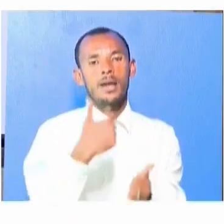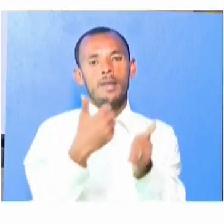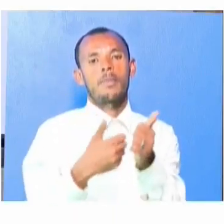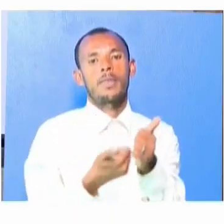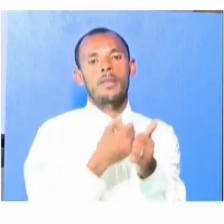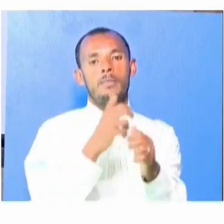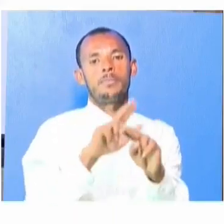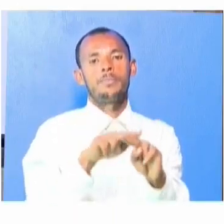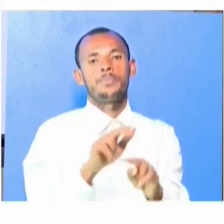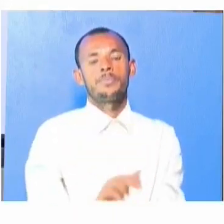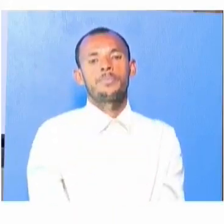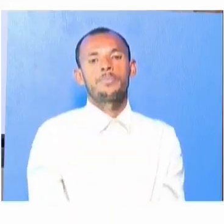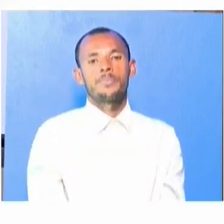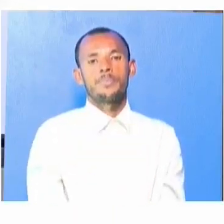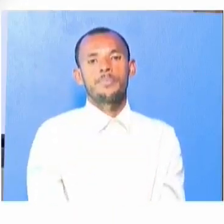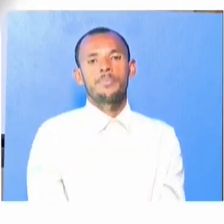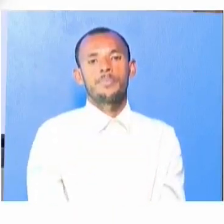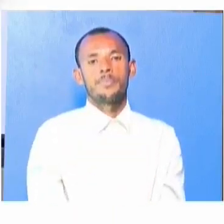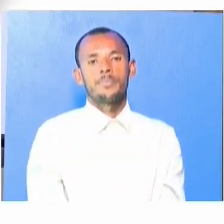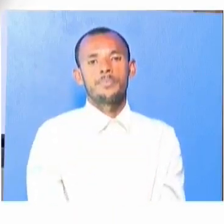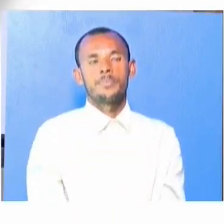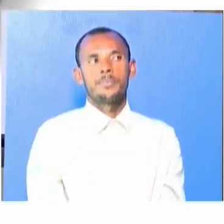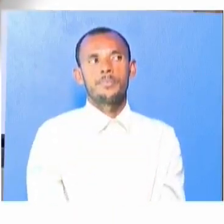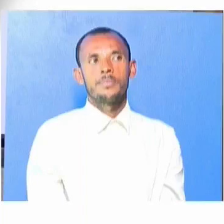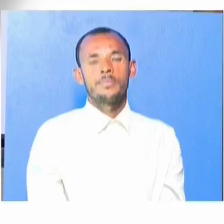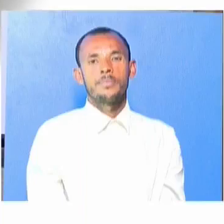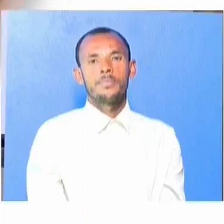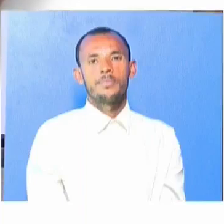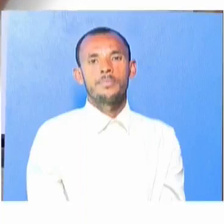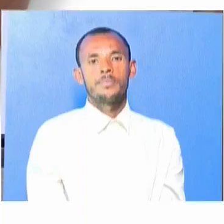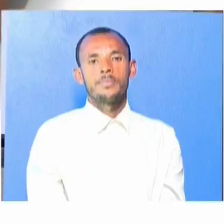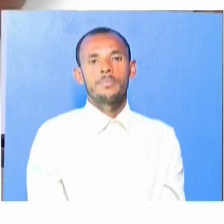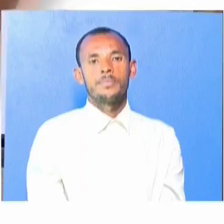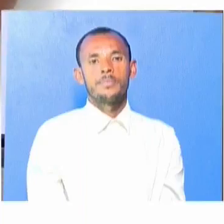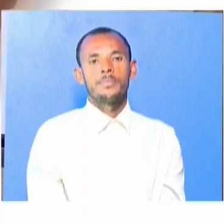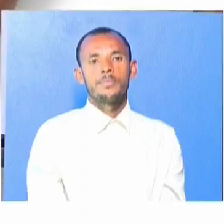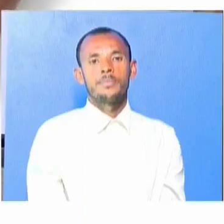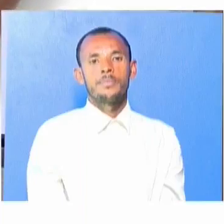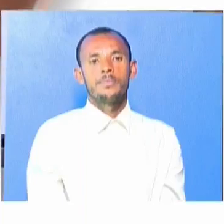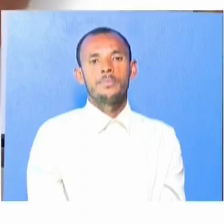Descending, ascending and descending order.